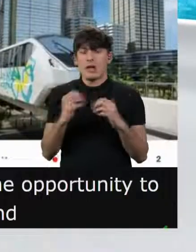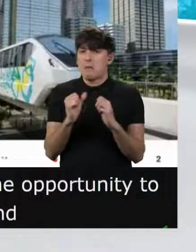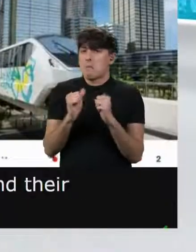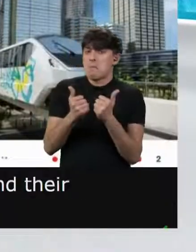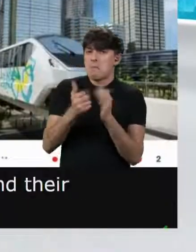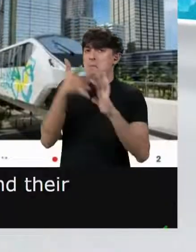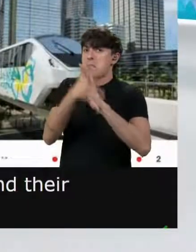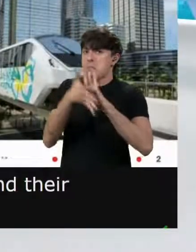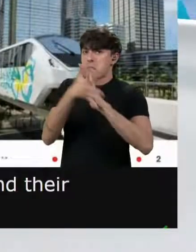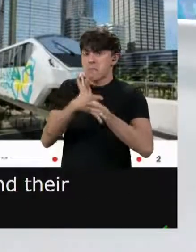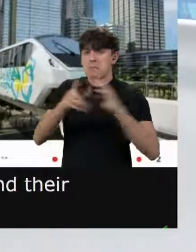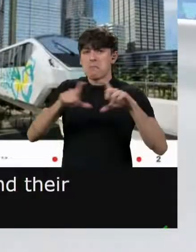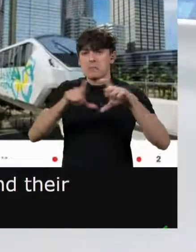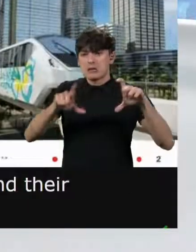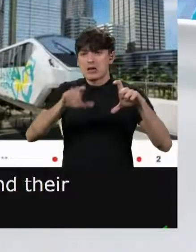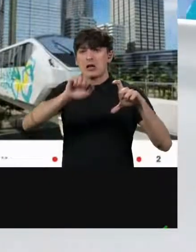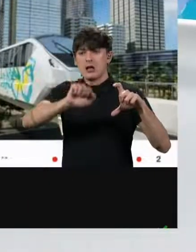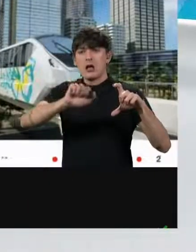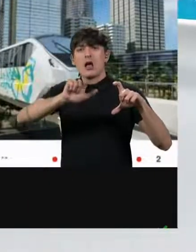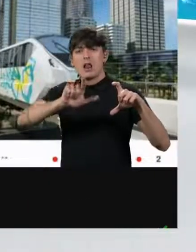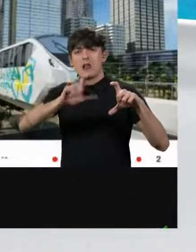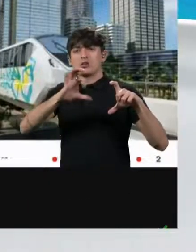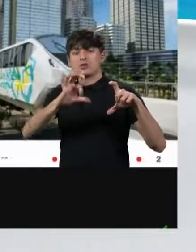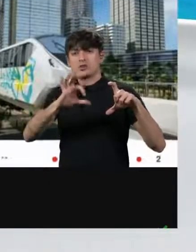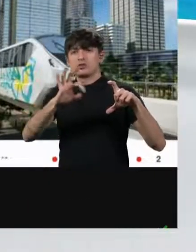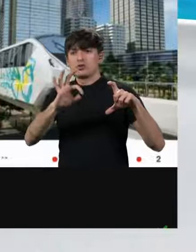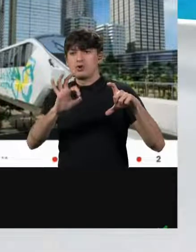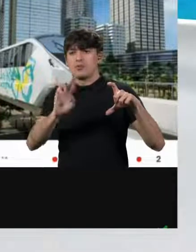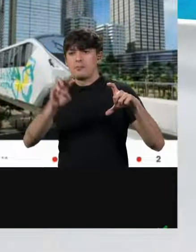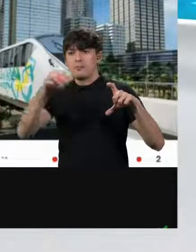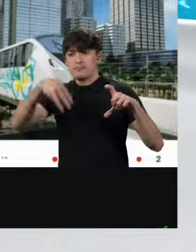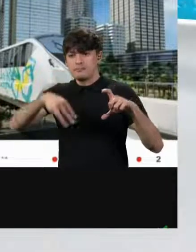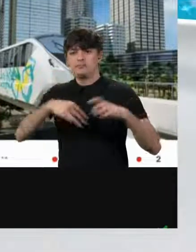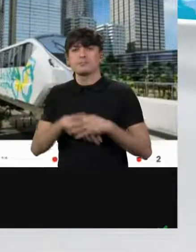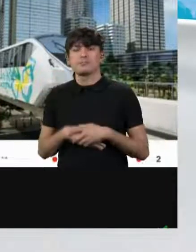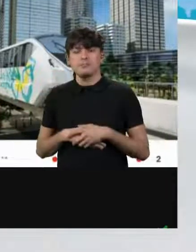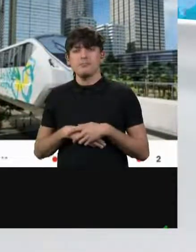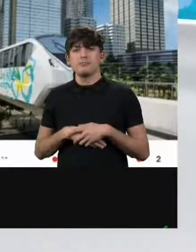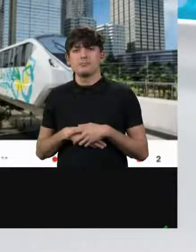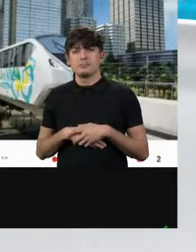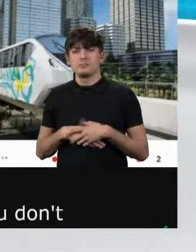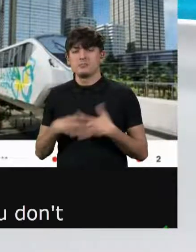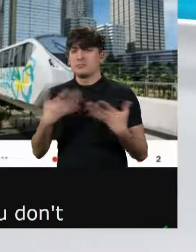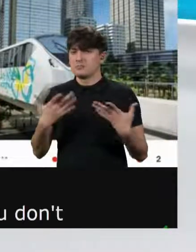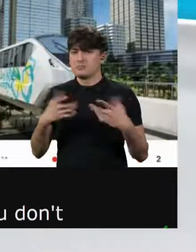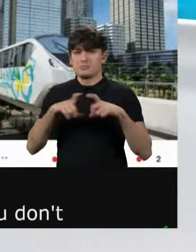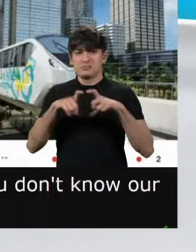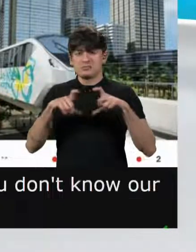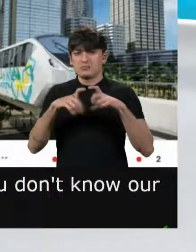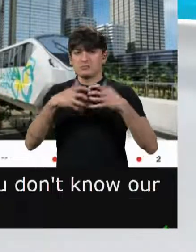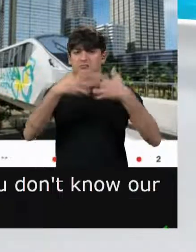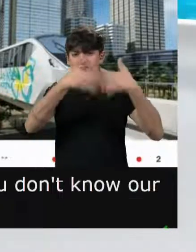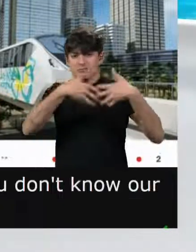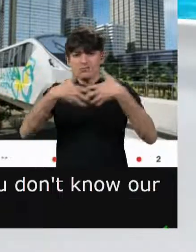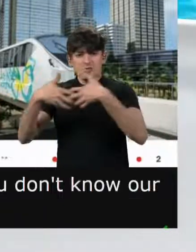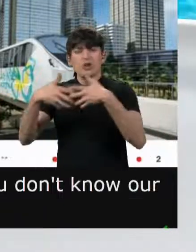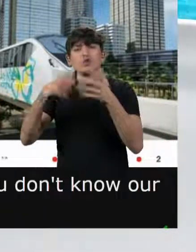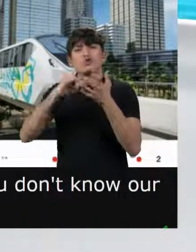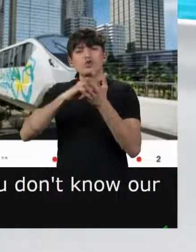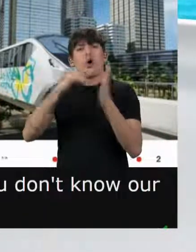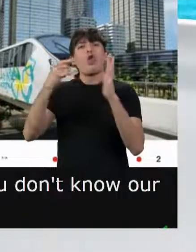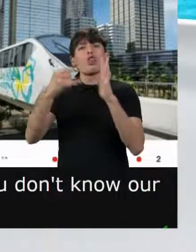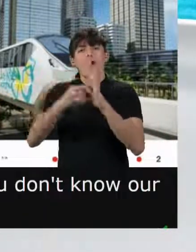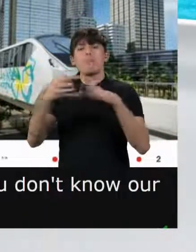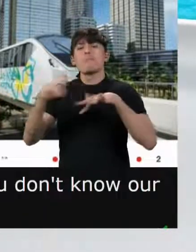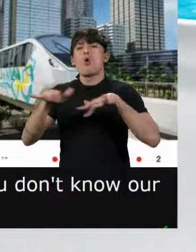Just a few words about Alstom, just in case you don't know our company. We're the biggest manufacturer right now